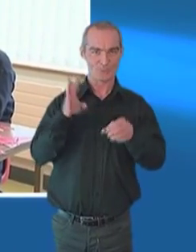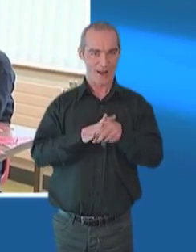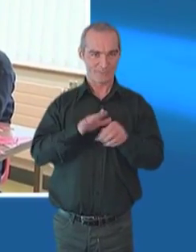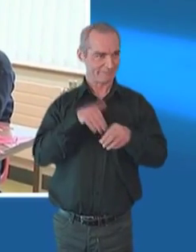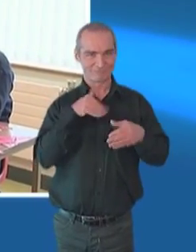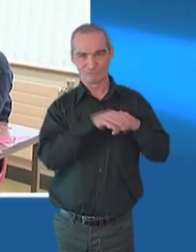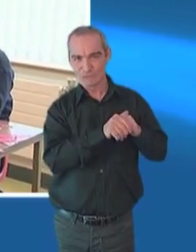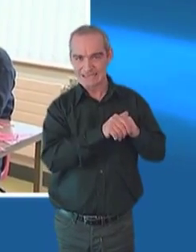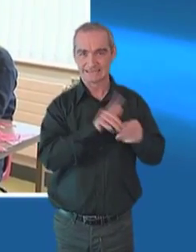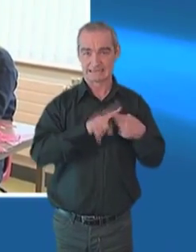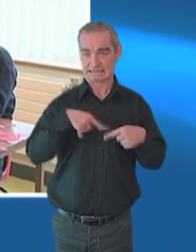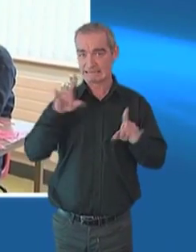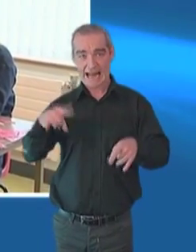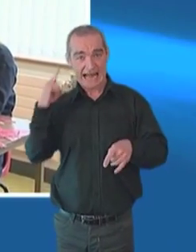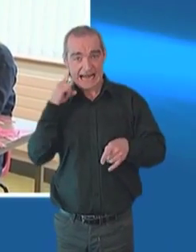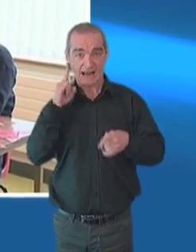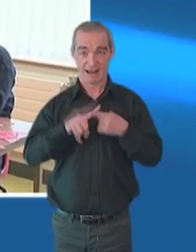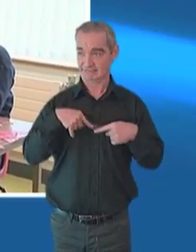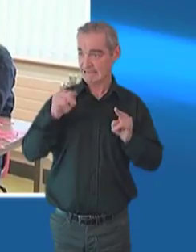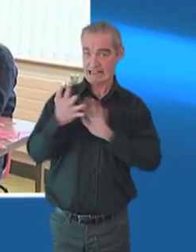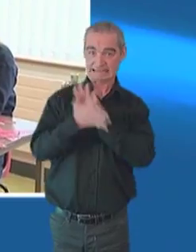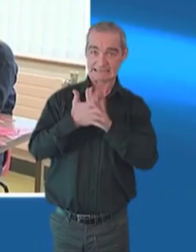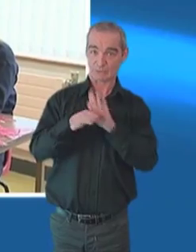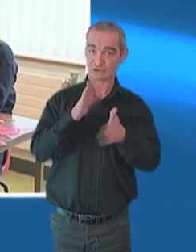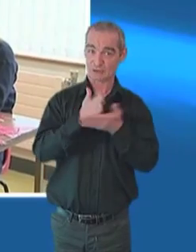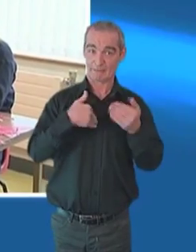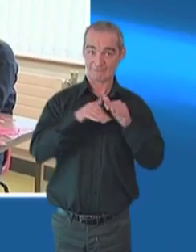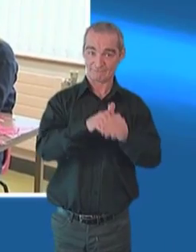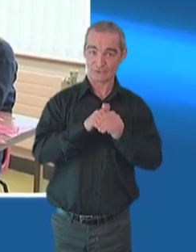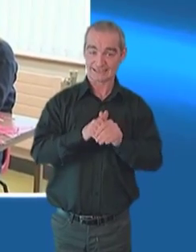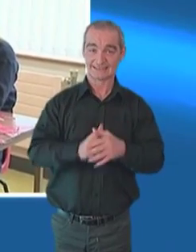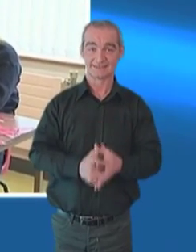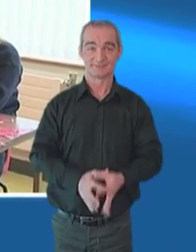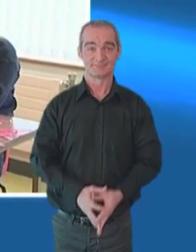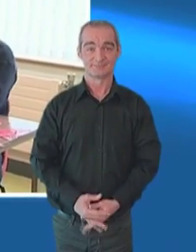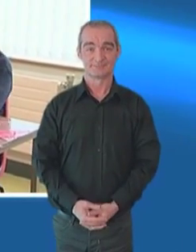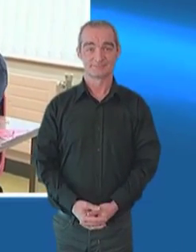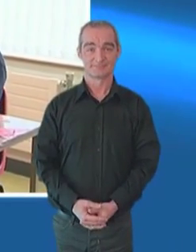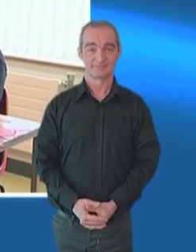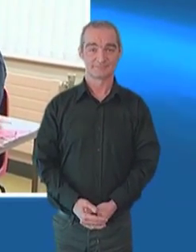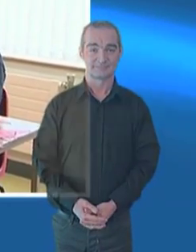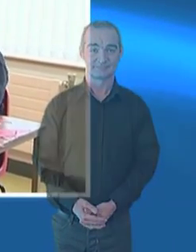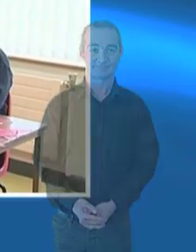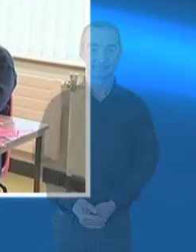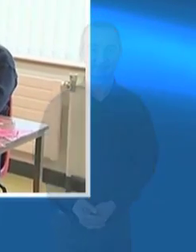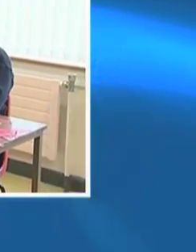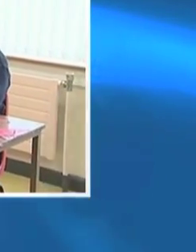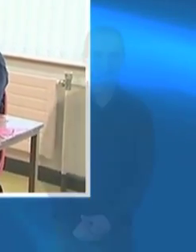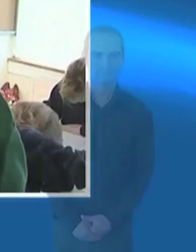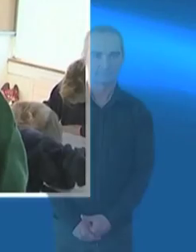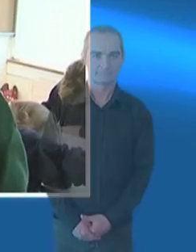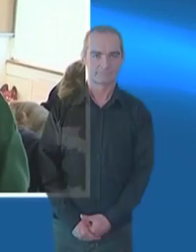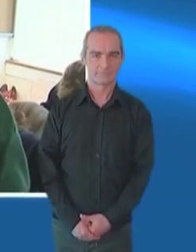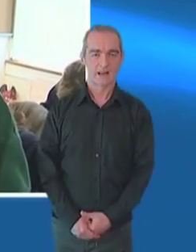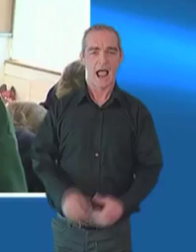can communicate well with my friends, and I can hear, I can sign with some of my